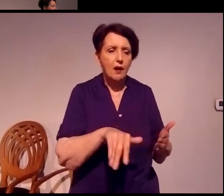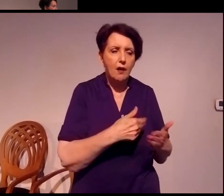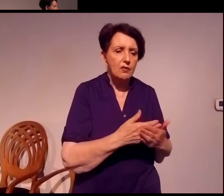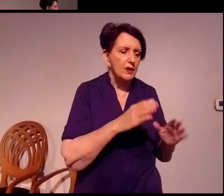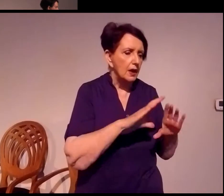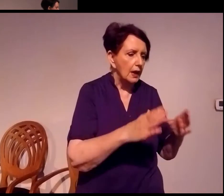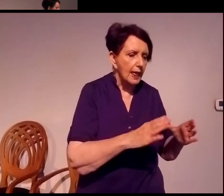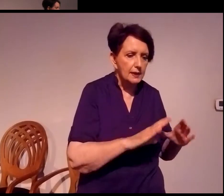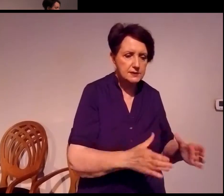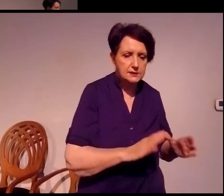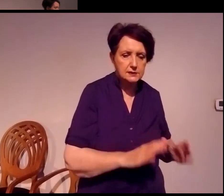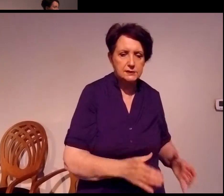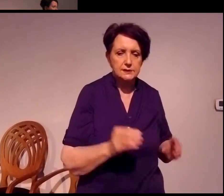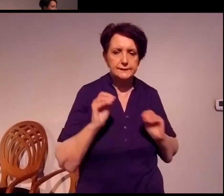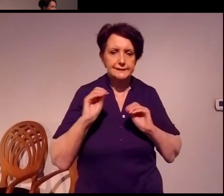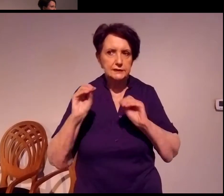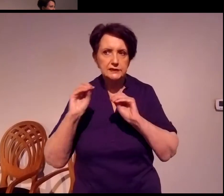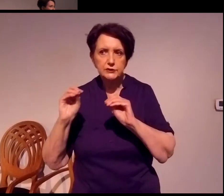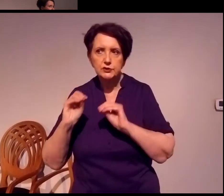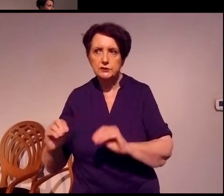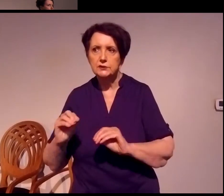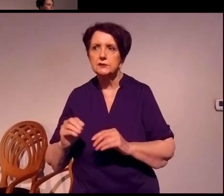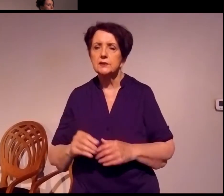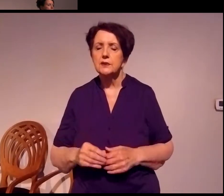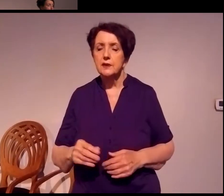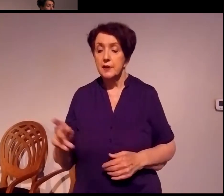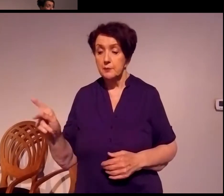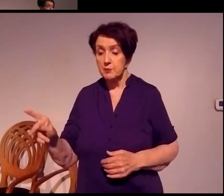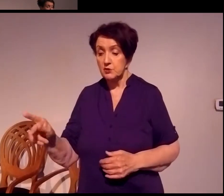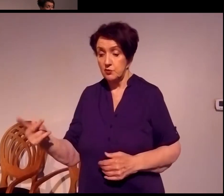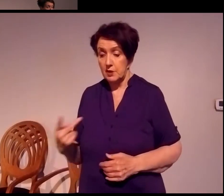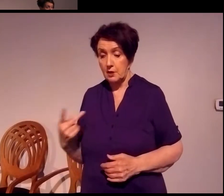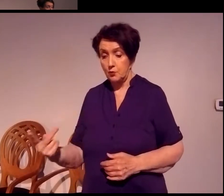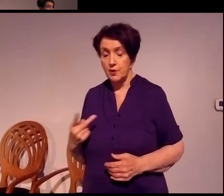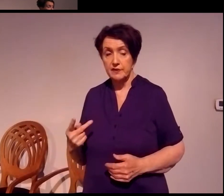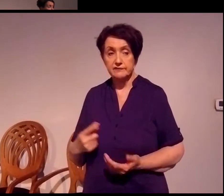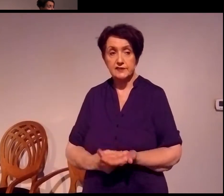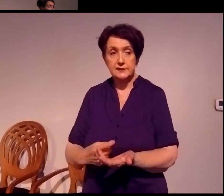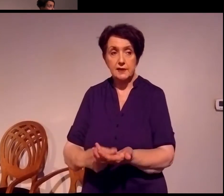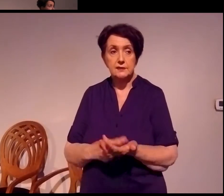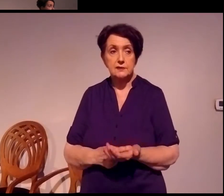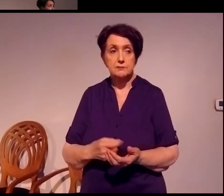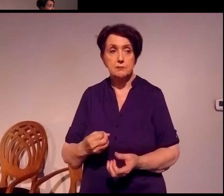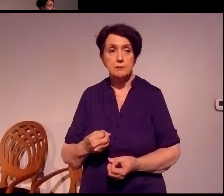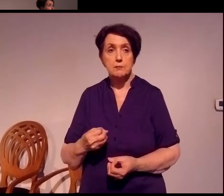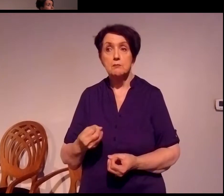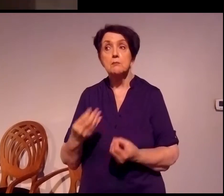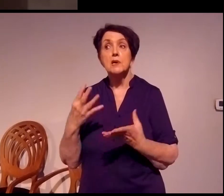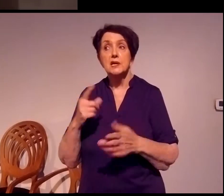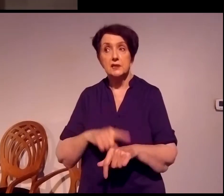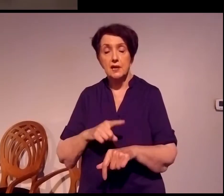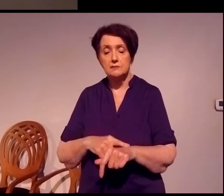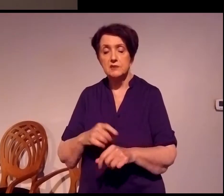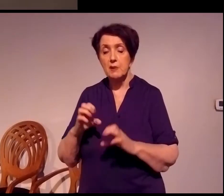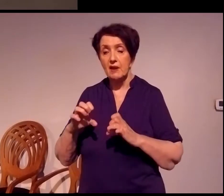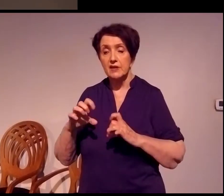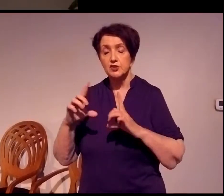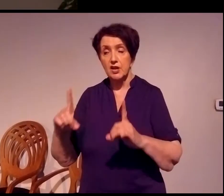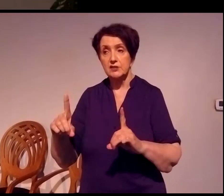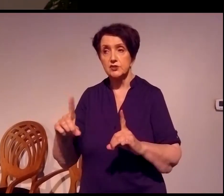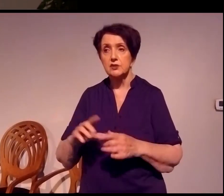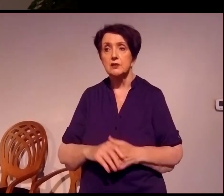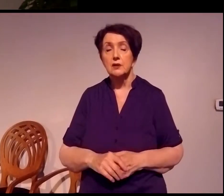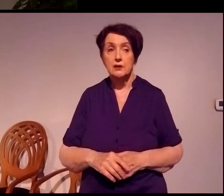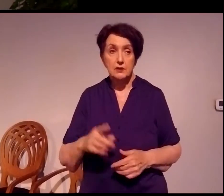and you know, I mean, Petra and I have talked many times about her dedication to education. You're in a place that can support you in